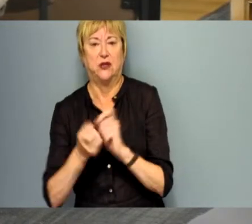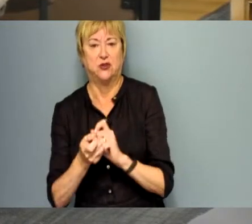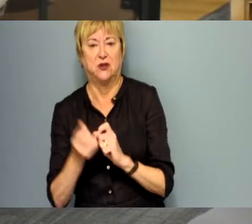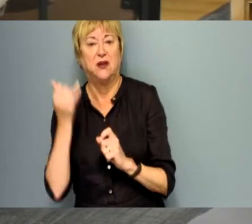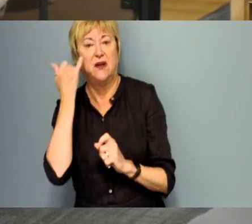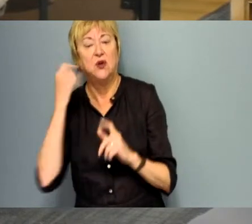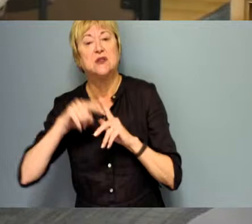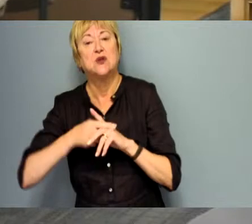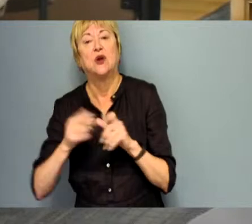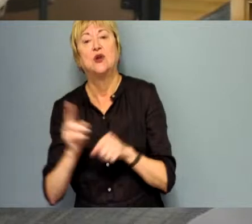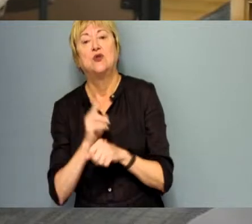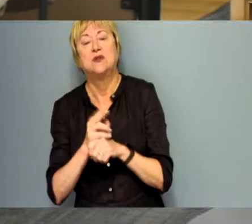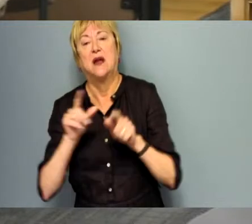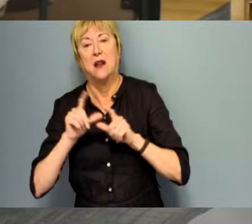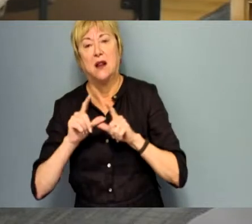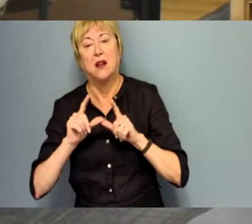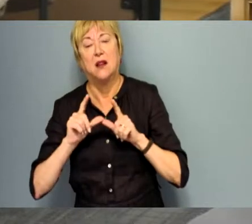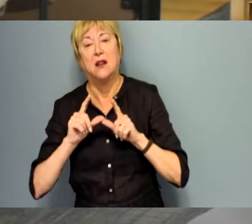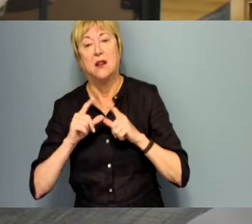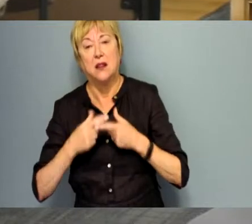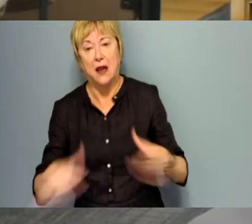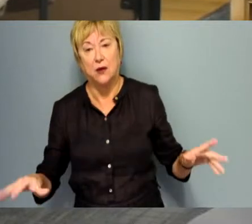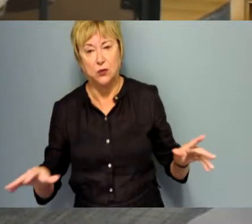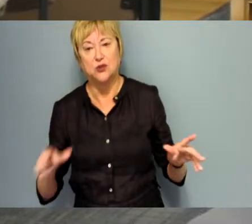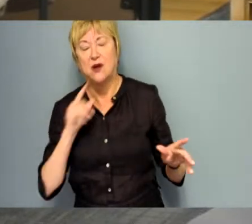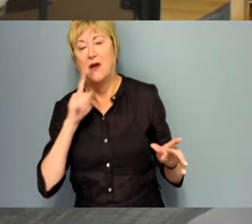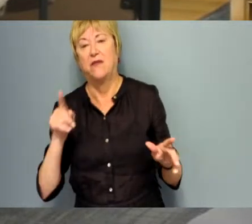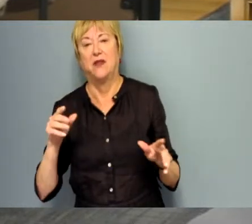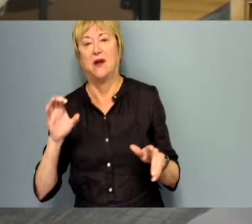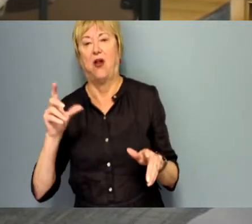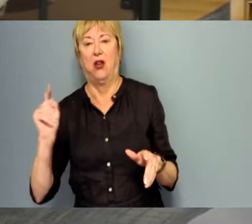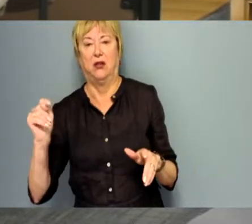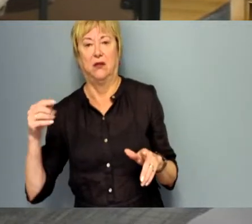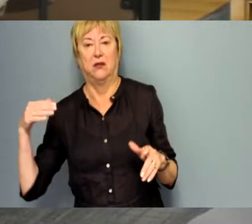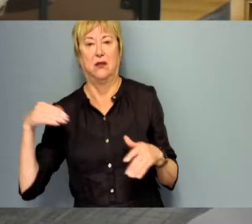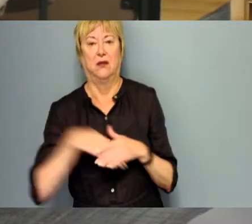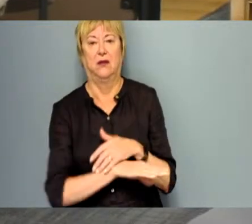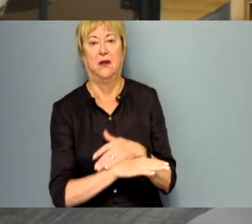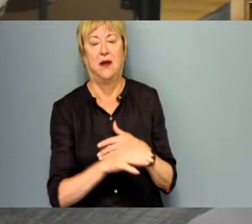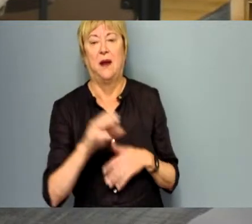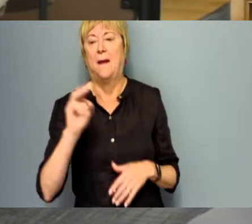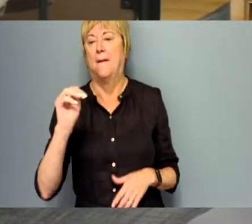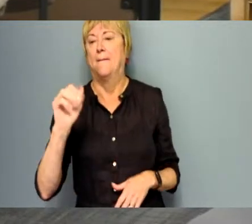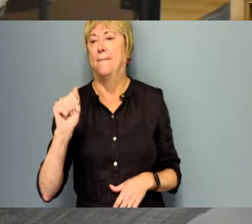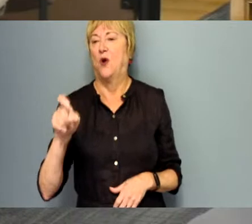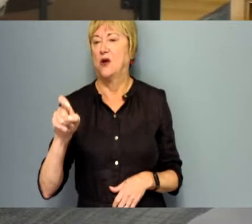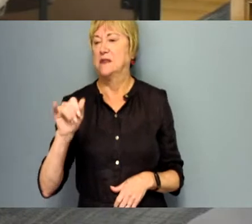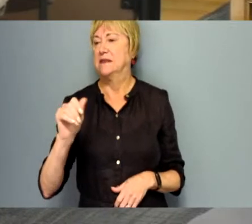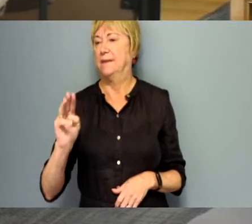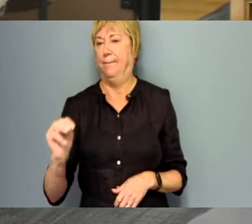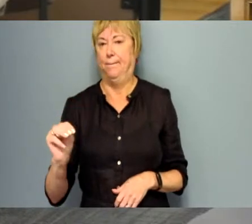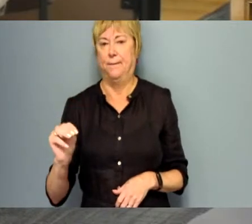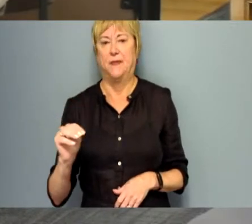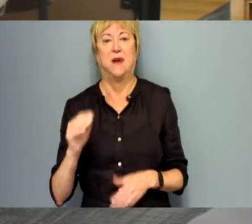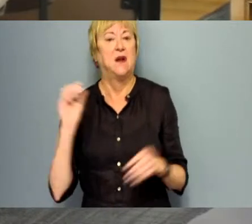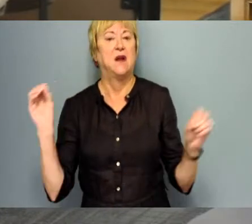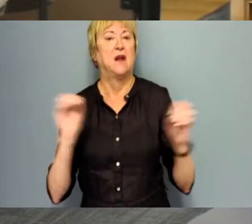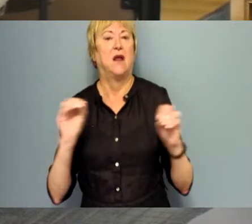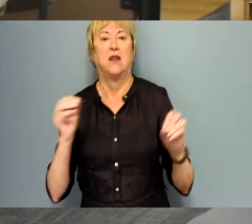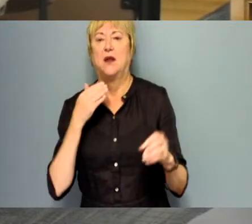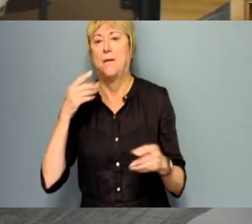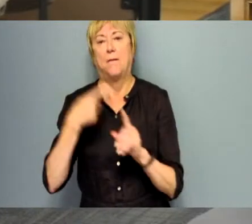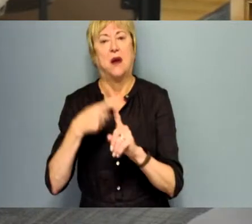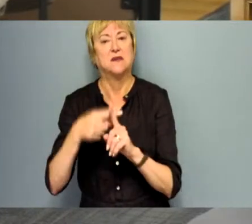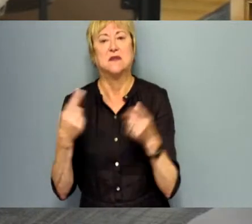language of the invading cult. This is Marxism. Nothing good has ever come from one ruler. Study real